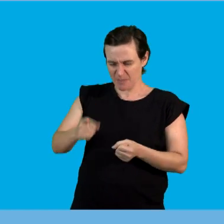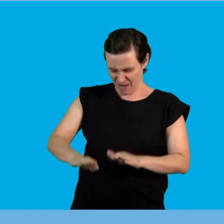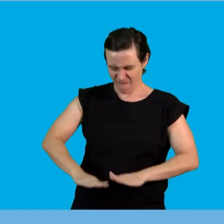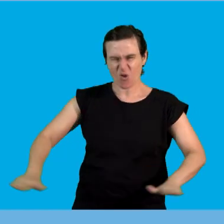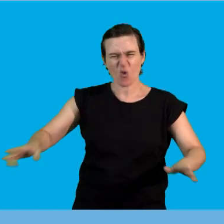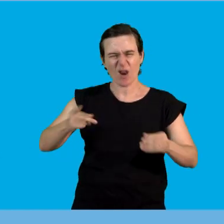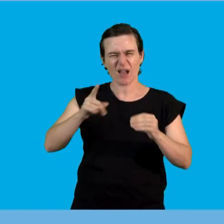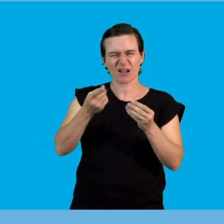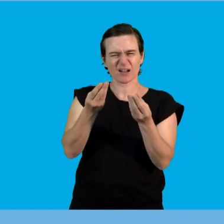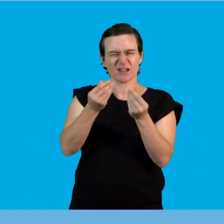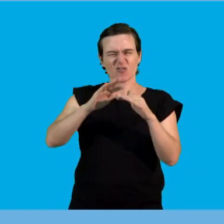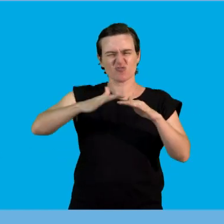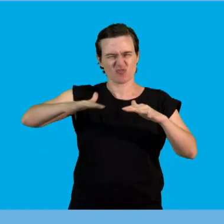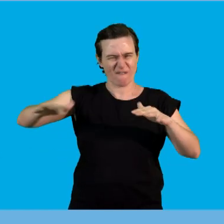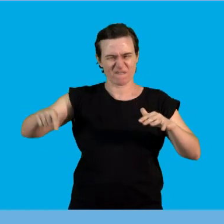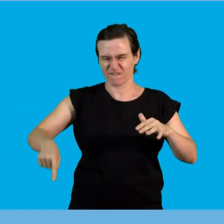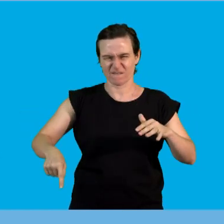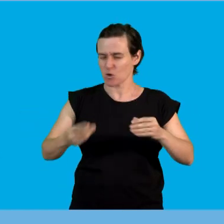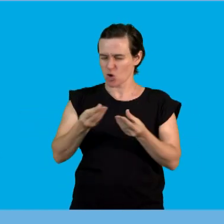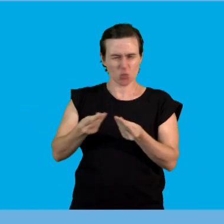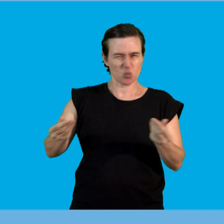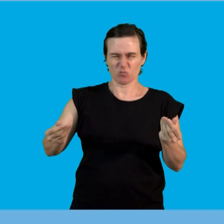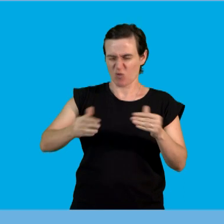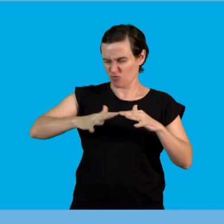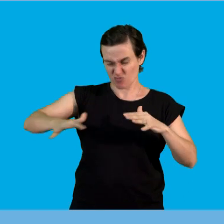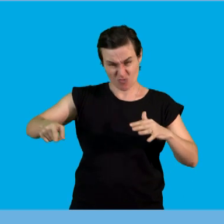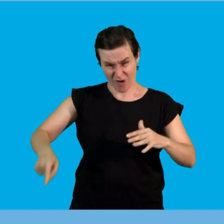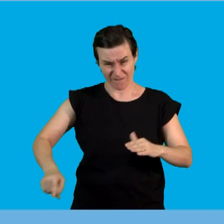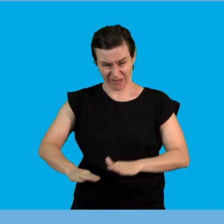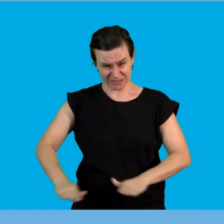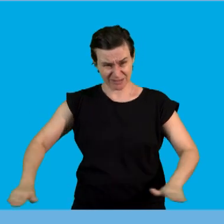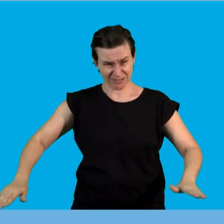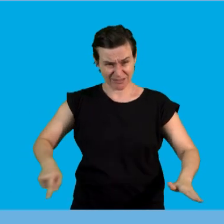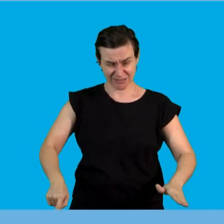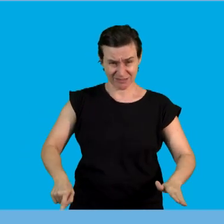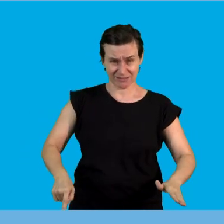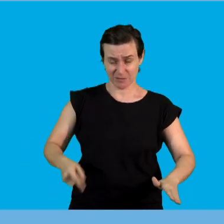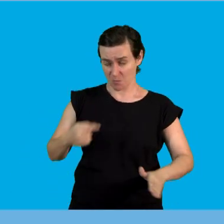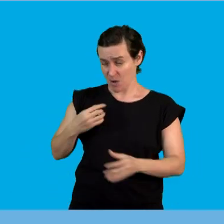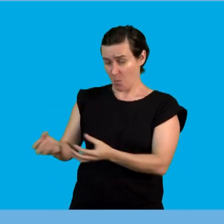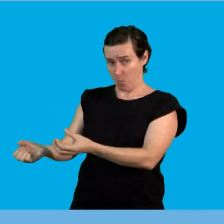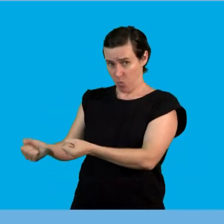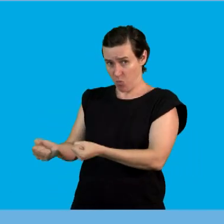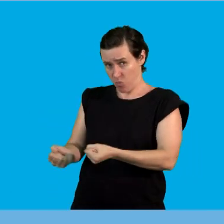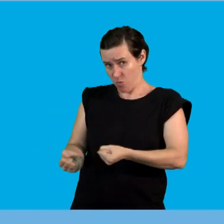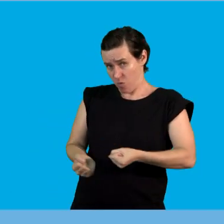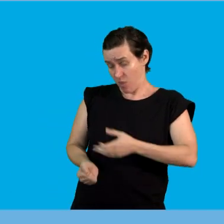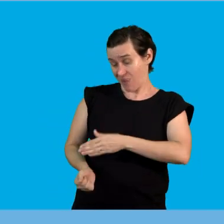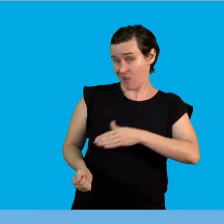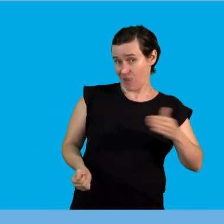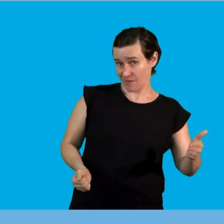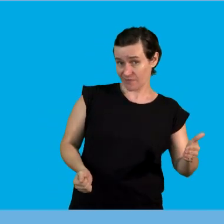a rough horizontal surface, if you are pulling an object on a rough horizontal surface going to the left-hand